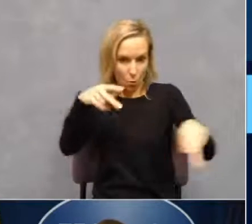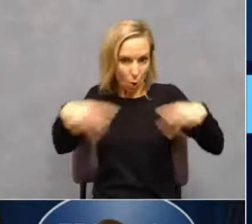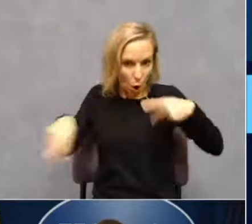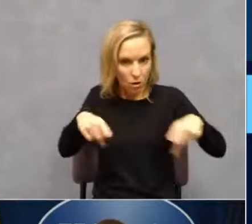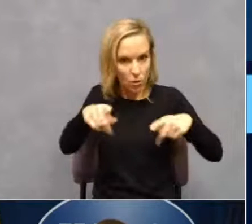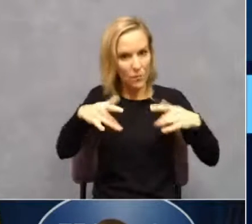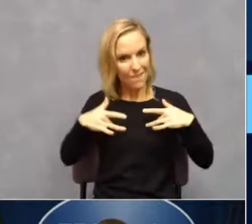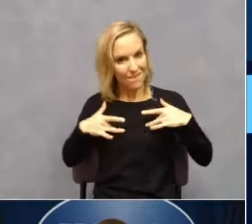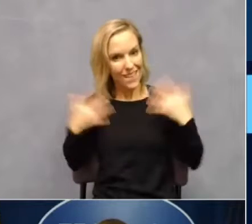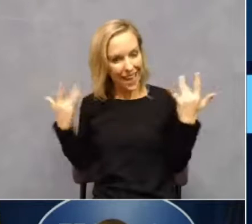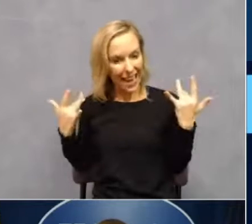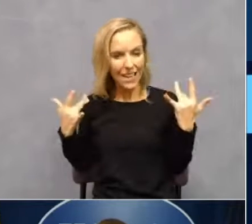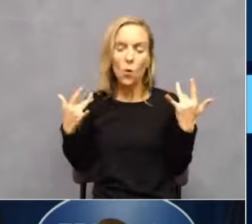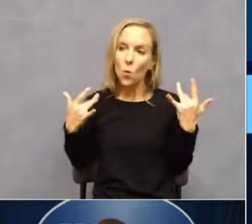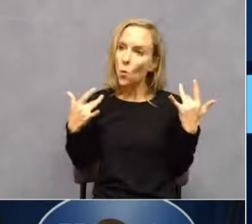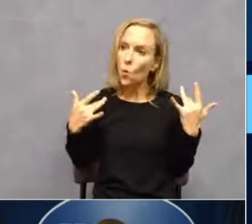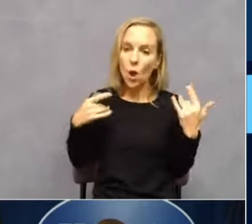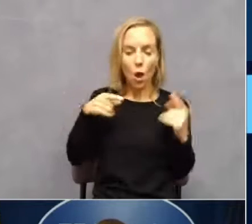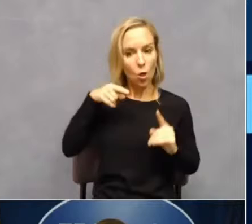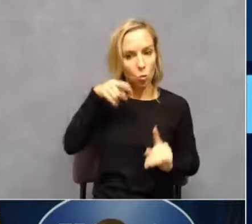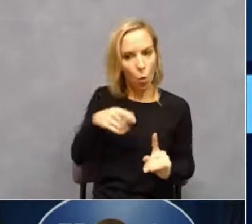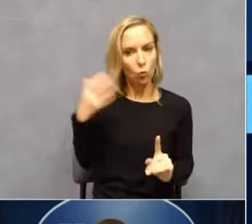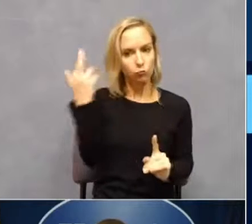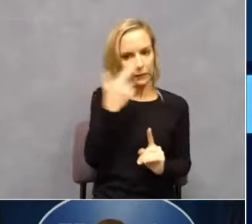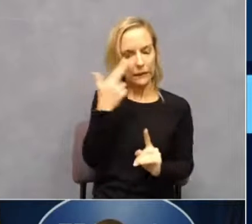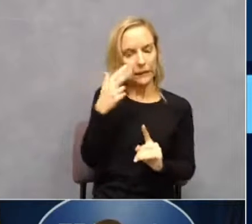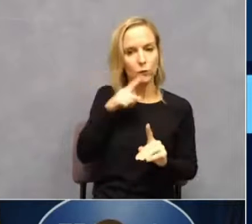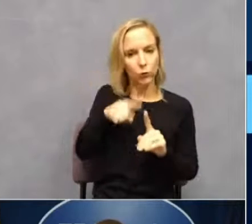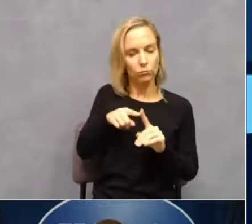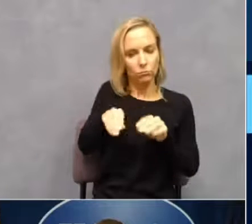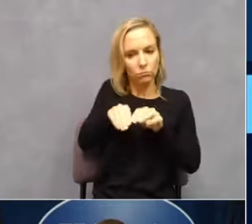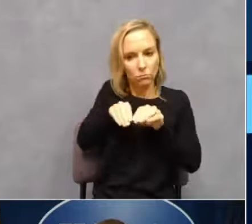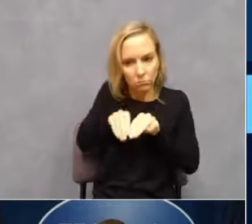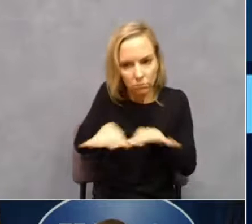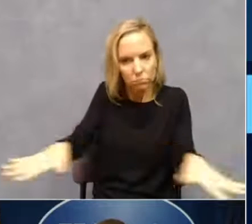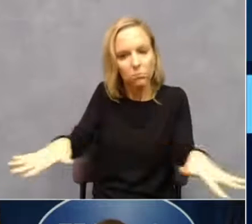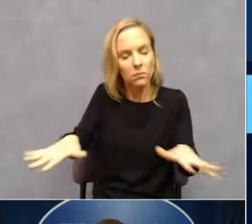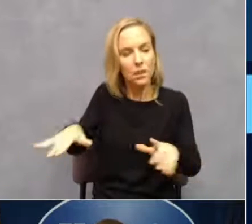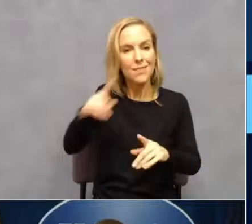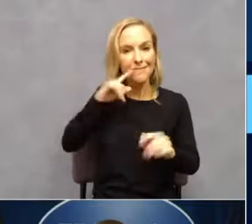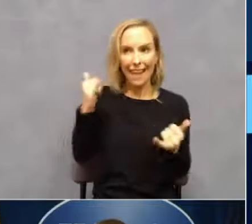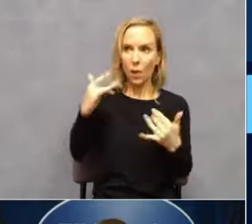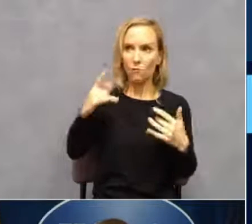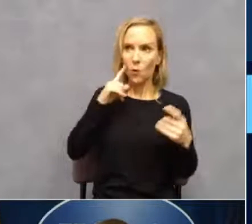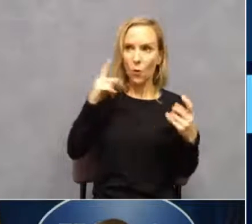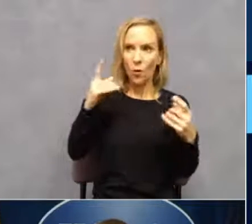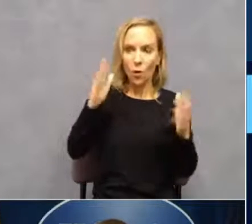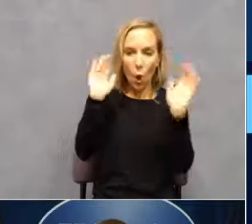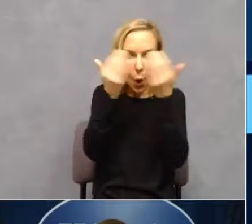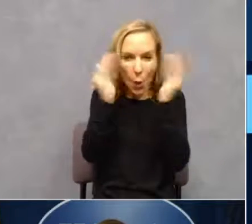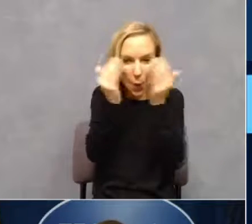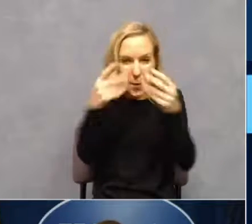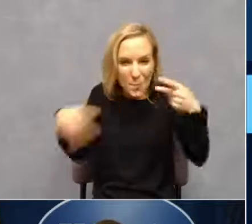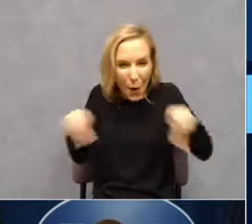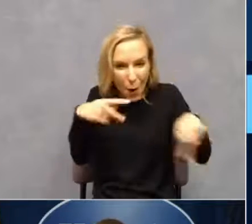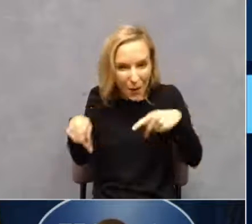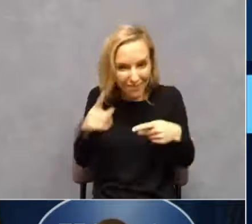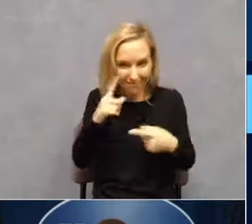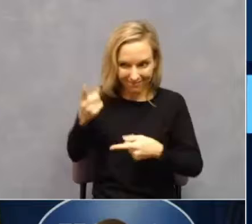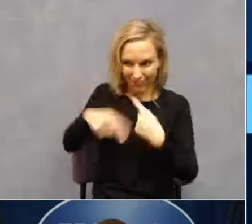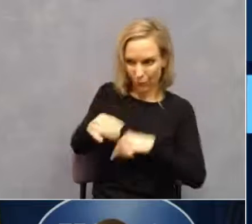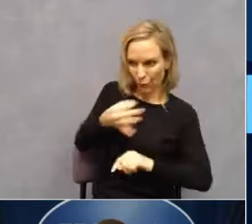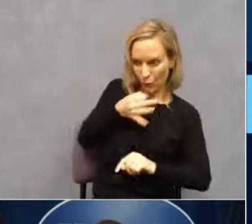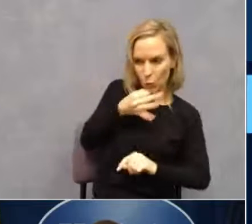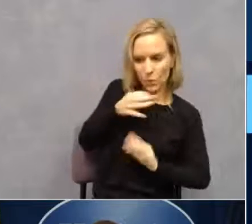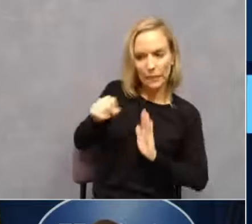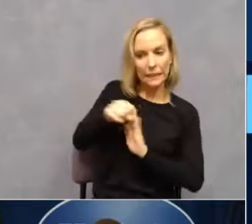with a large number of cases linked to them. So with Halloween coming up, if you're having a Halloween party, the state believes you're spreading